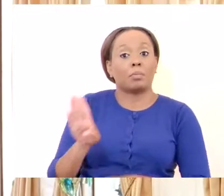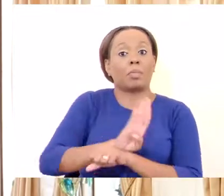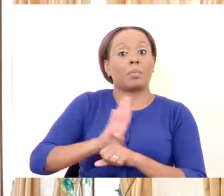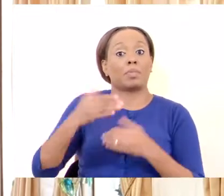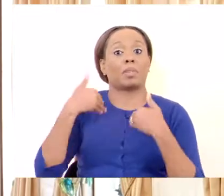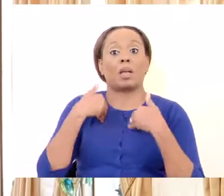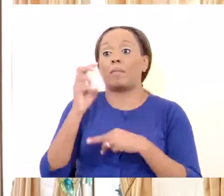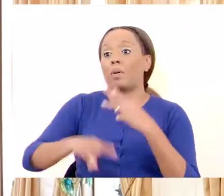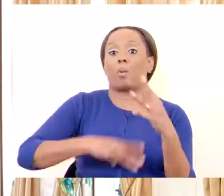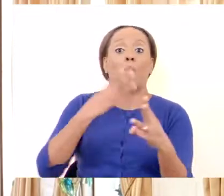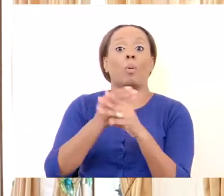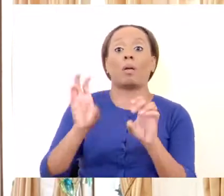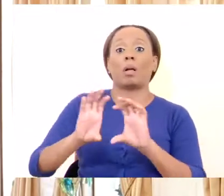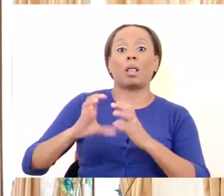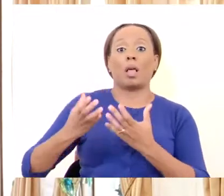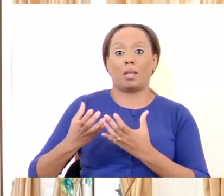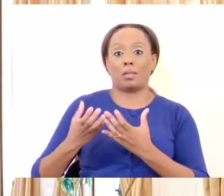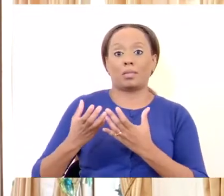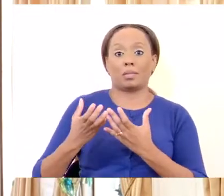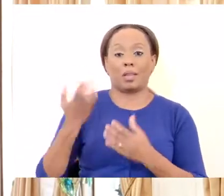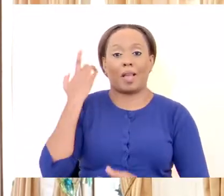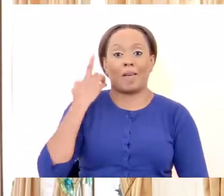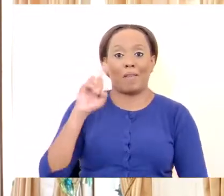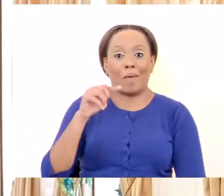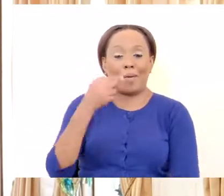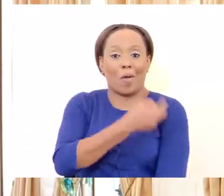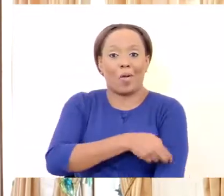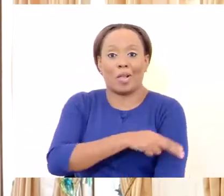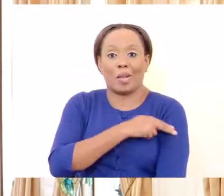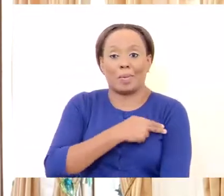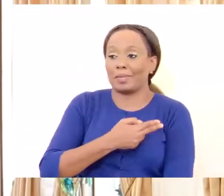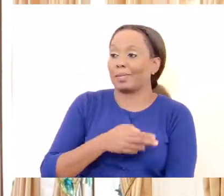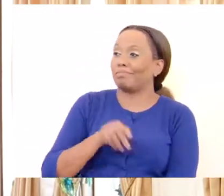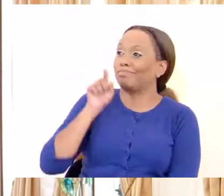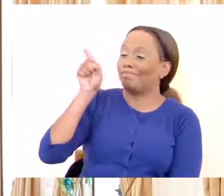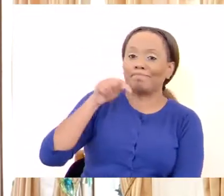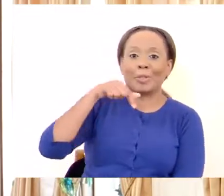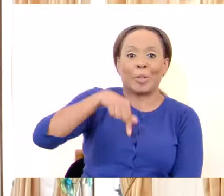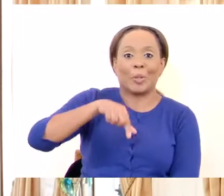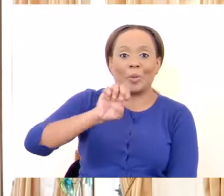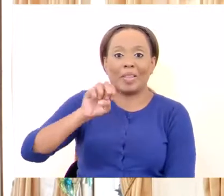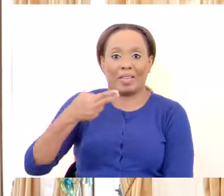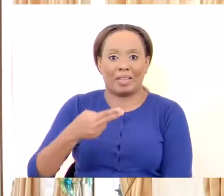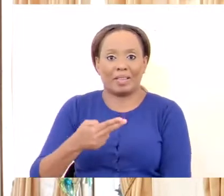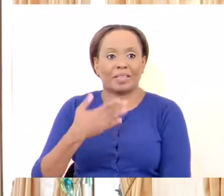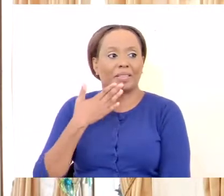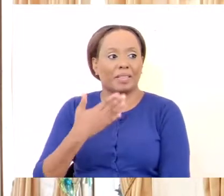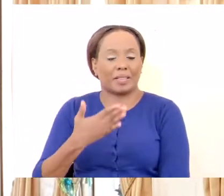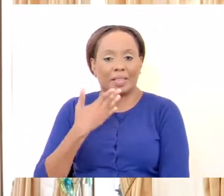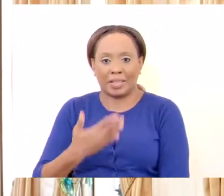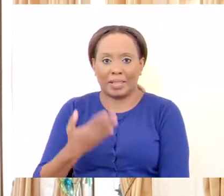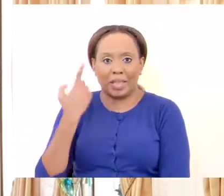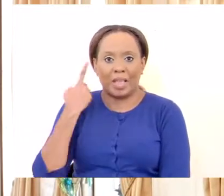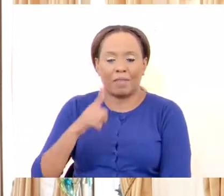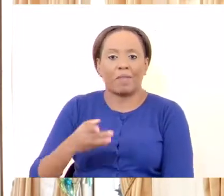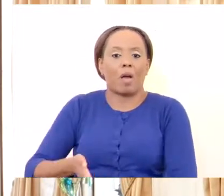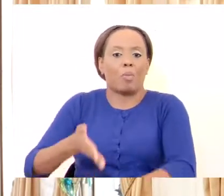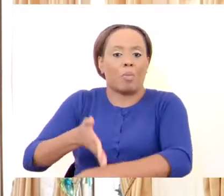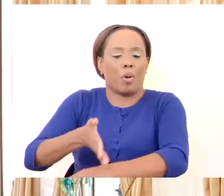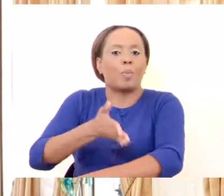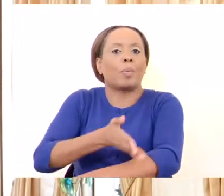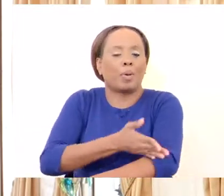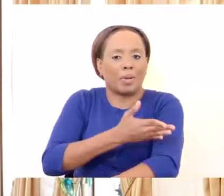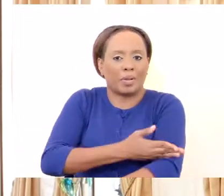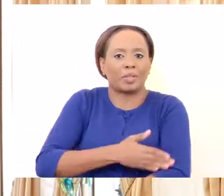you were very much involved in its establishment and development over the years. In your role,